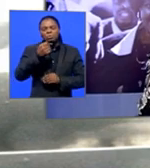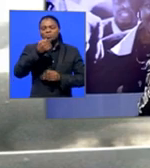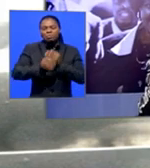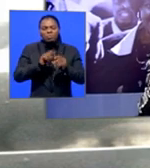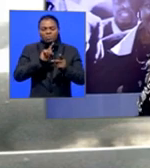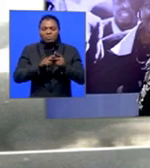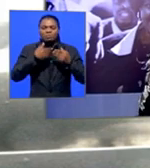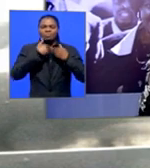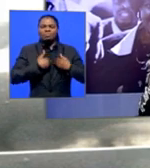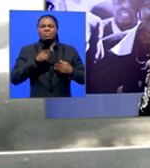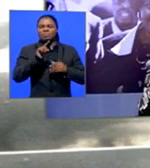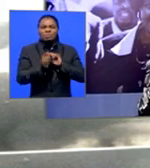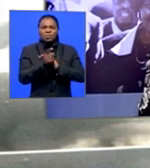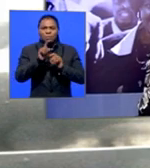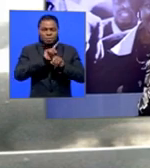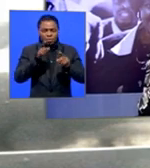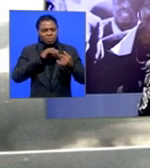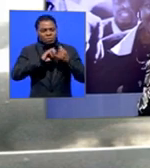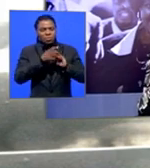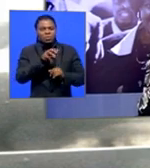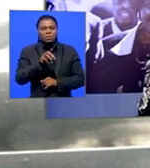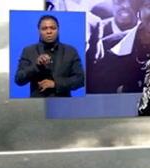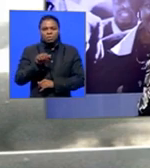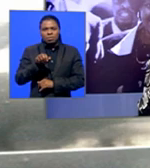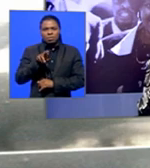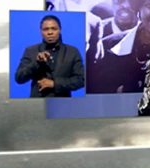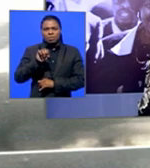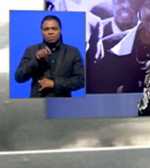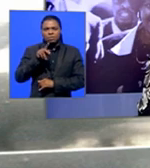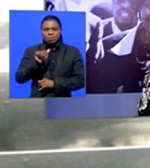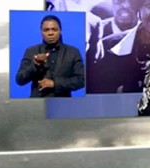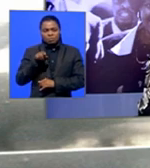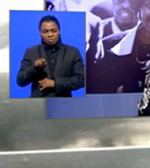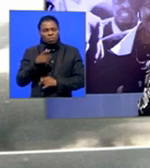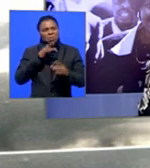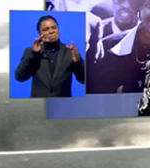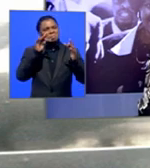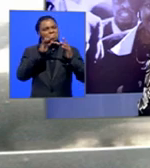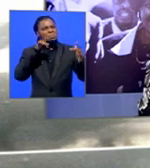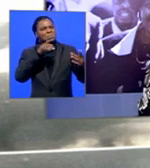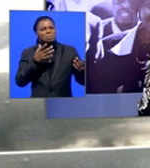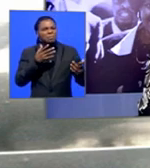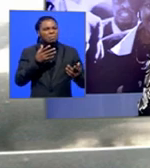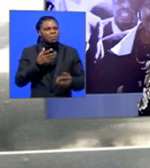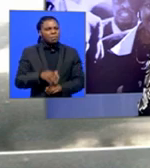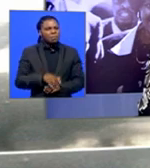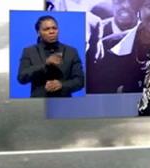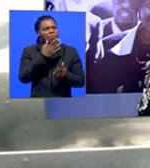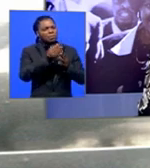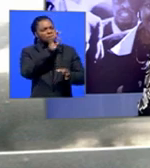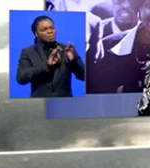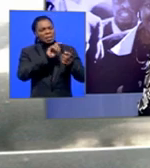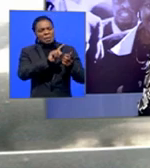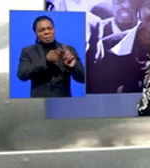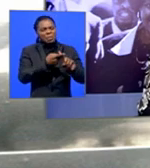perhaps just to throw forward. But let's try again with Mariska and see if that link is up and running, and to see if that those details about